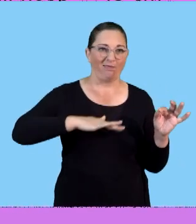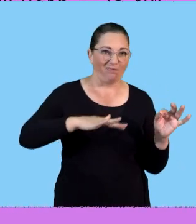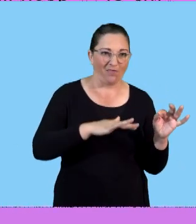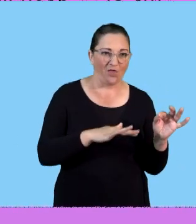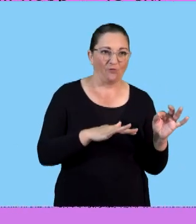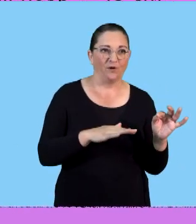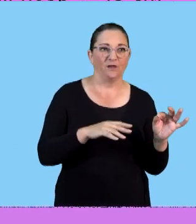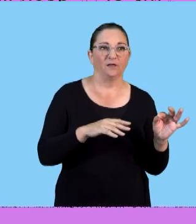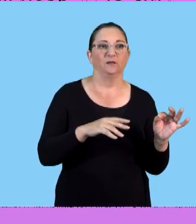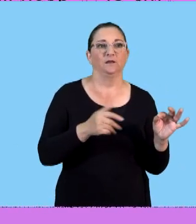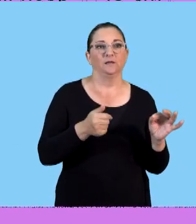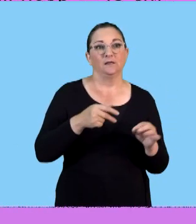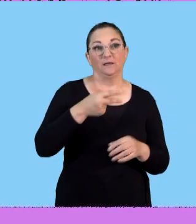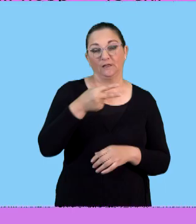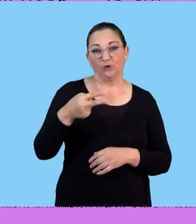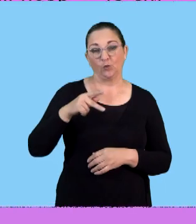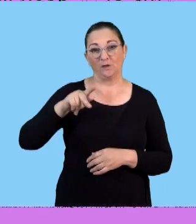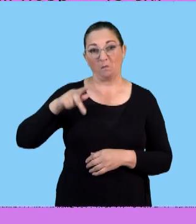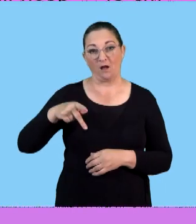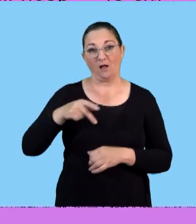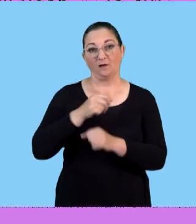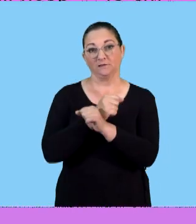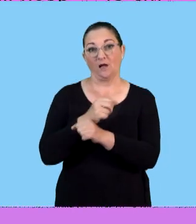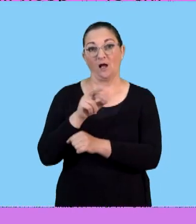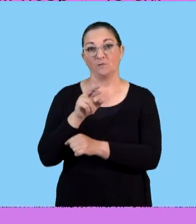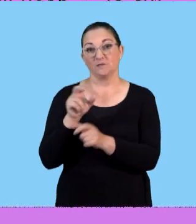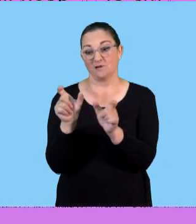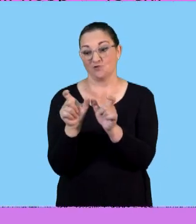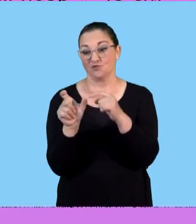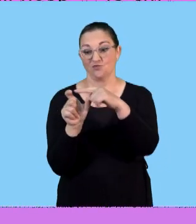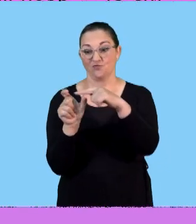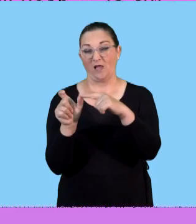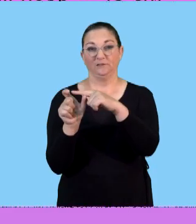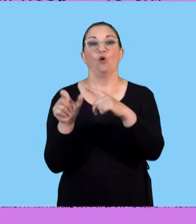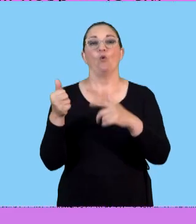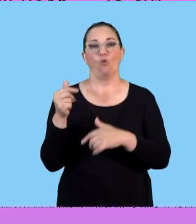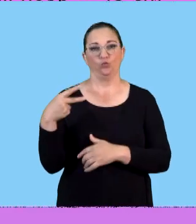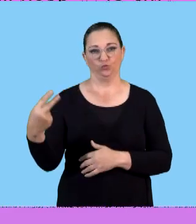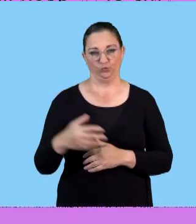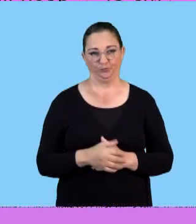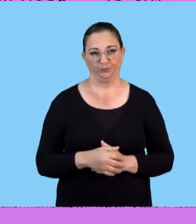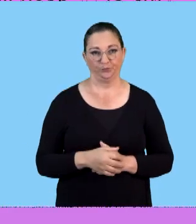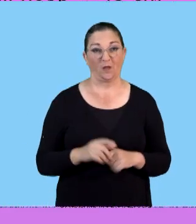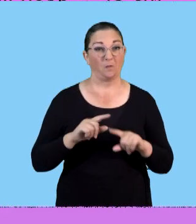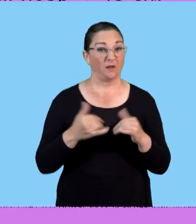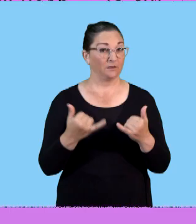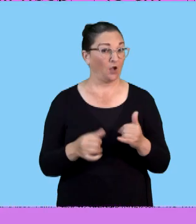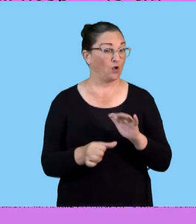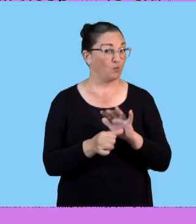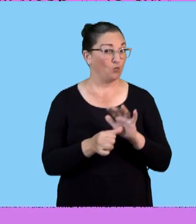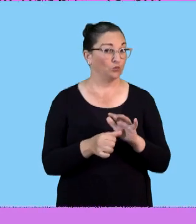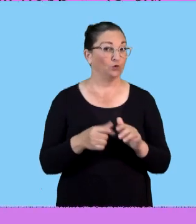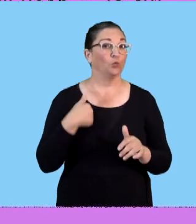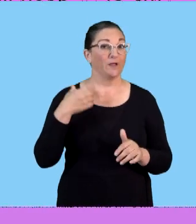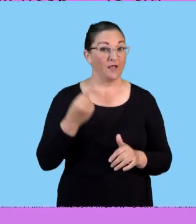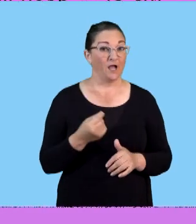Area equals pi times radius squared. Now looking at this, guys, it's important to note that we will have